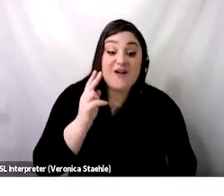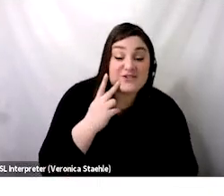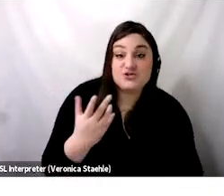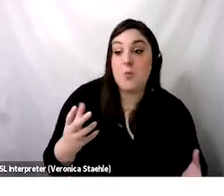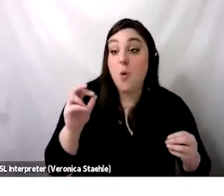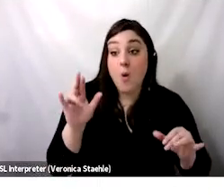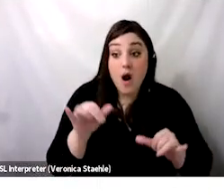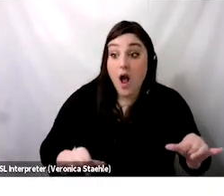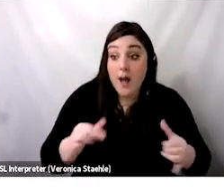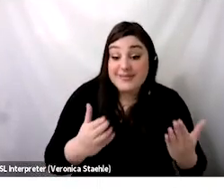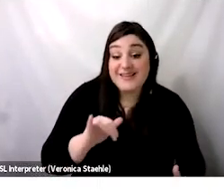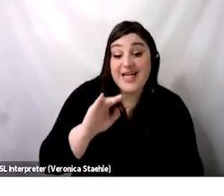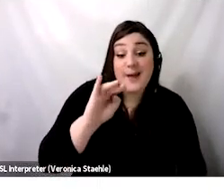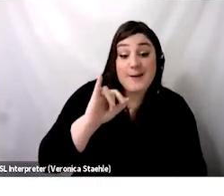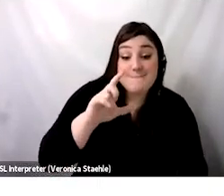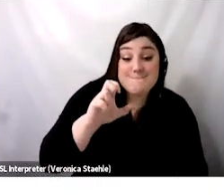watermelon and rice.